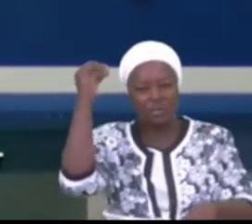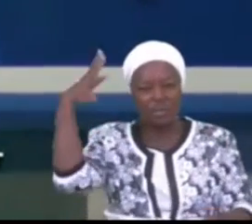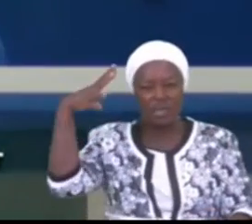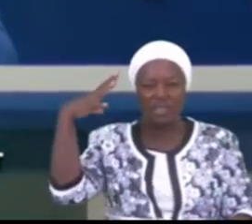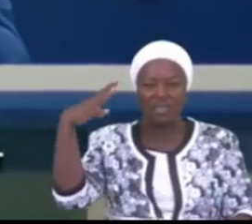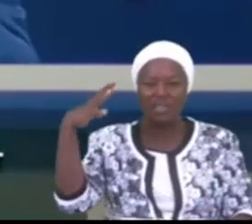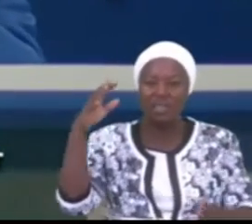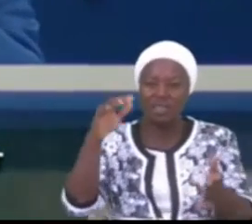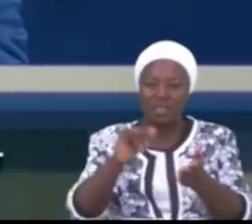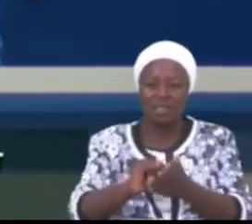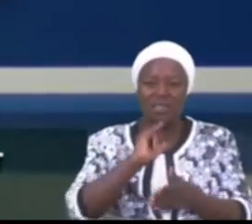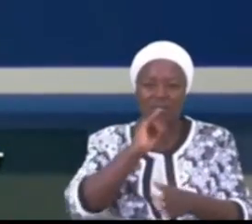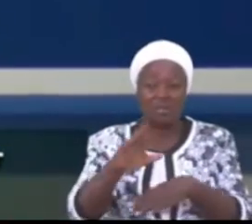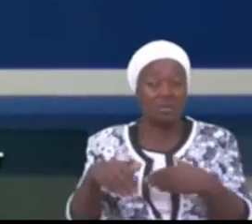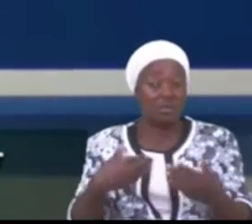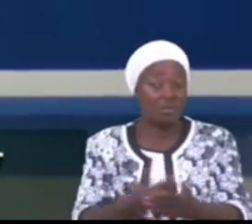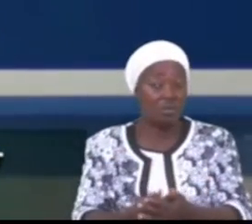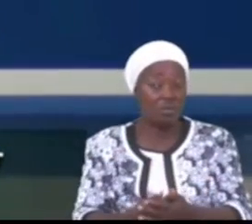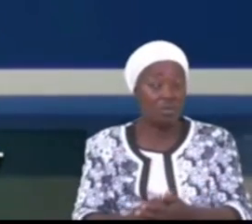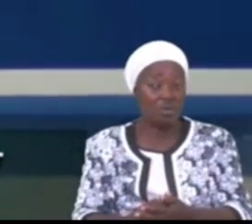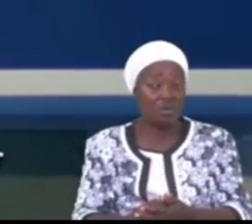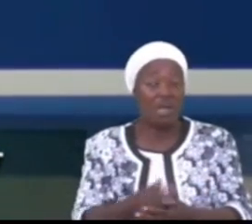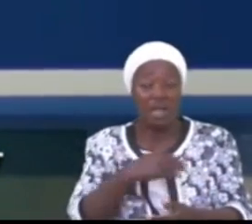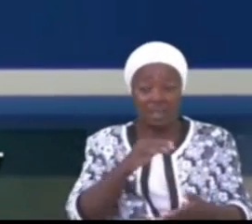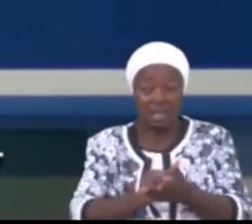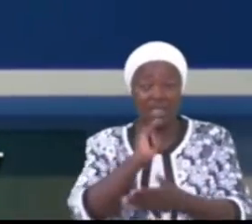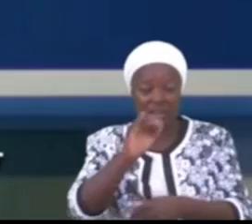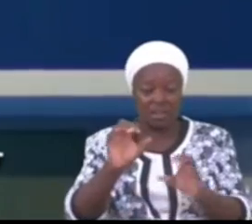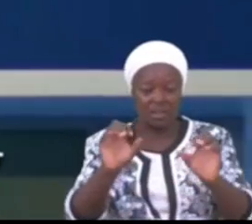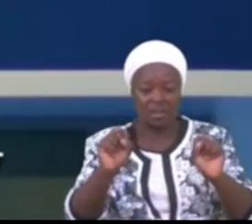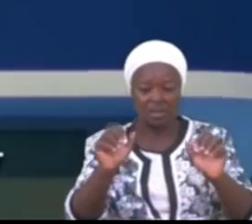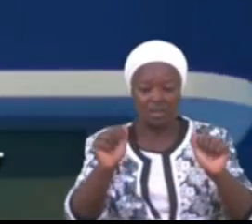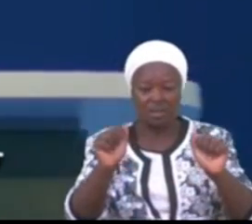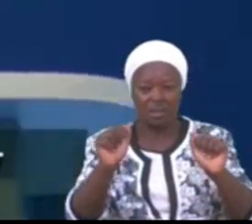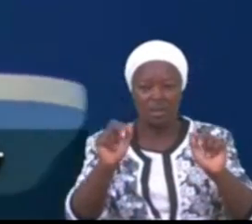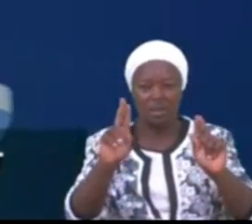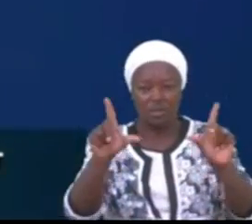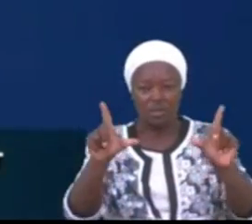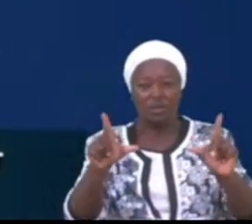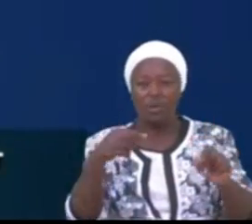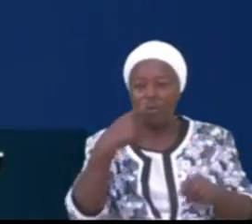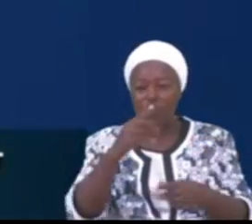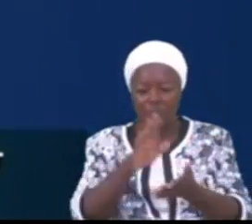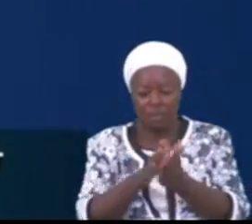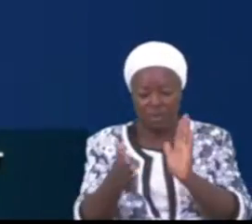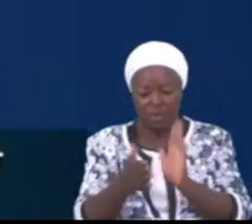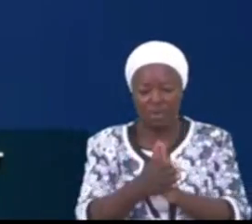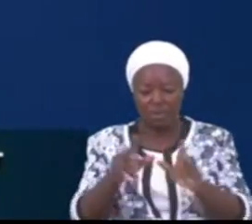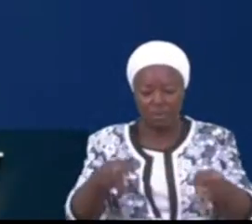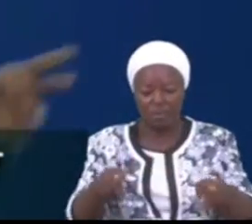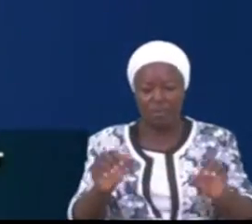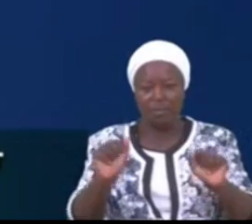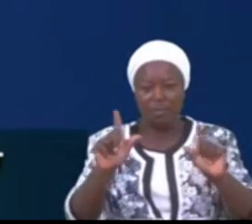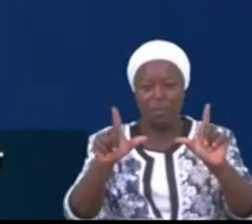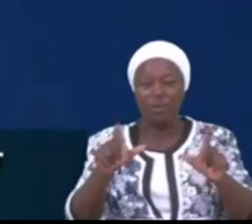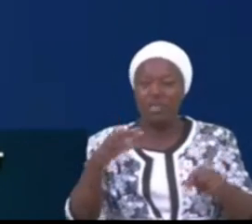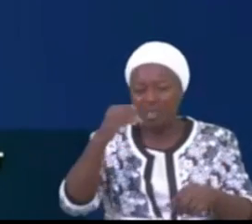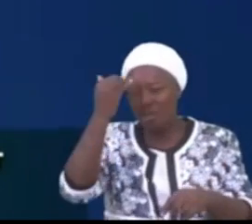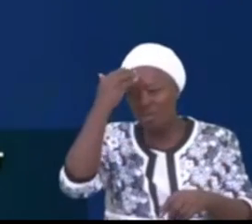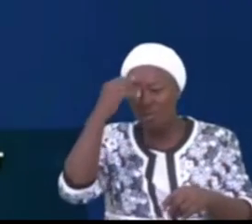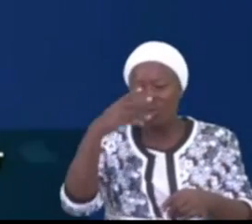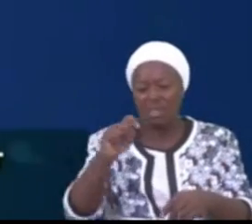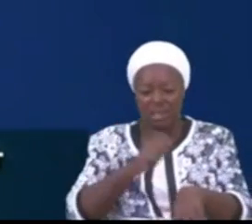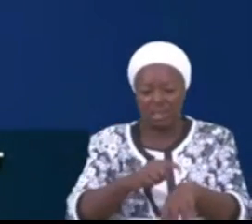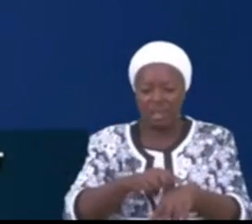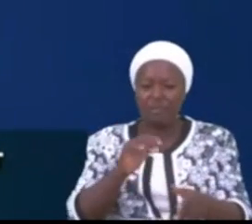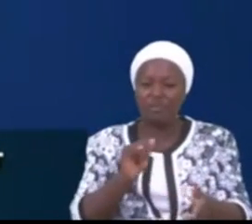that Saul, who became Paul, he knew the moment of time when the call of